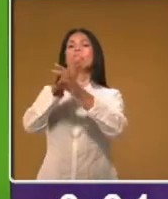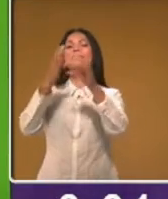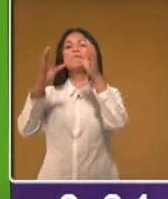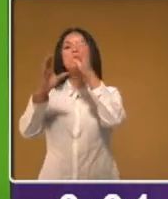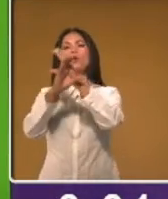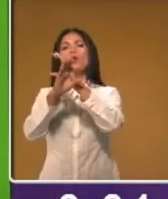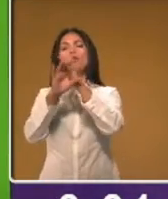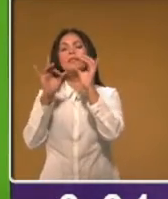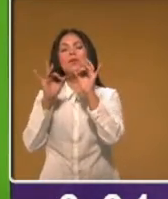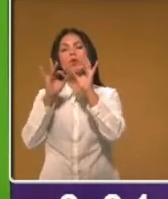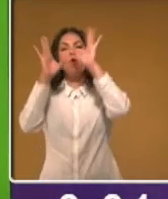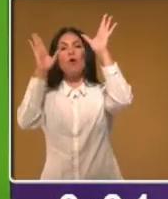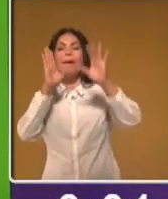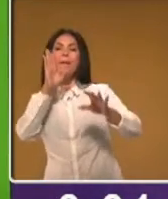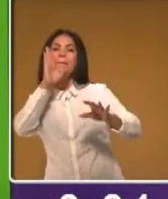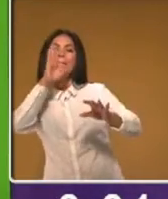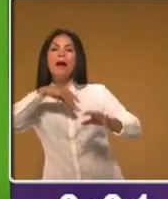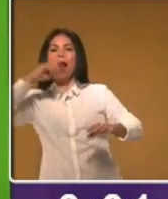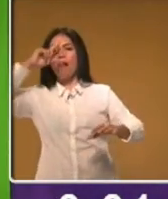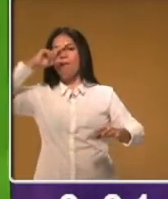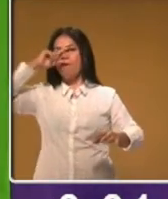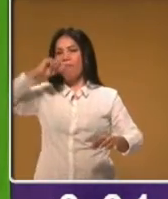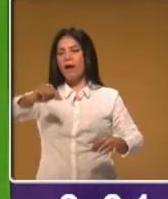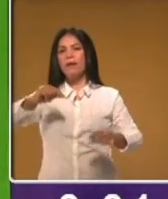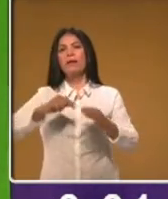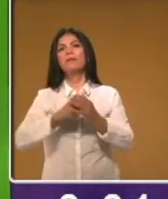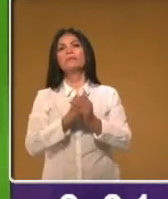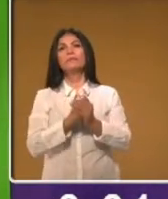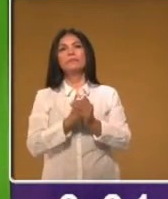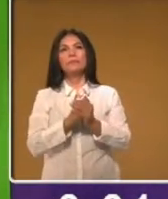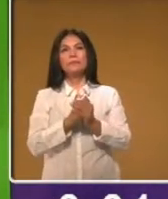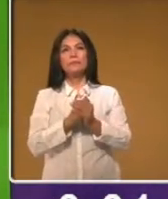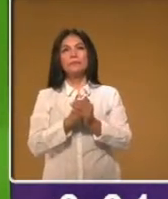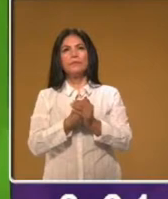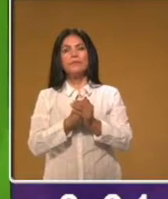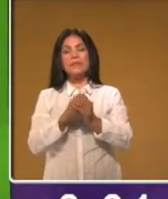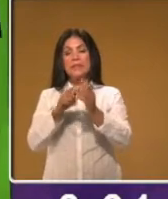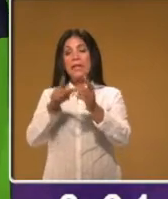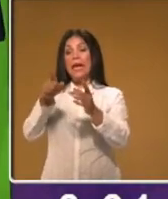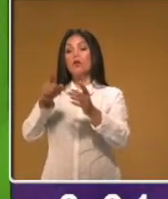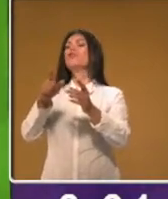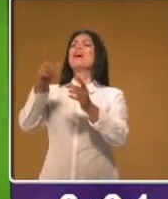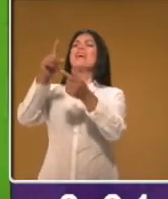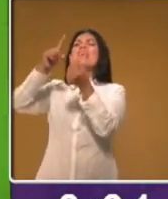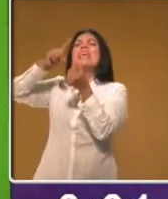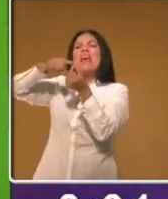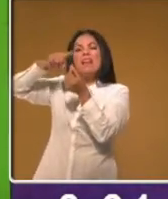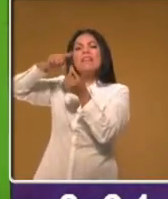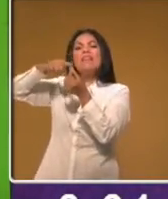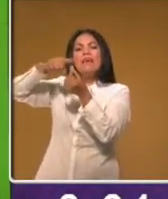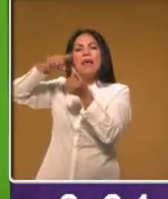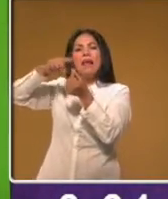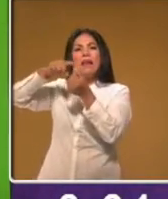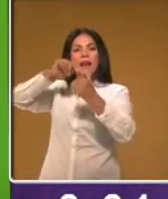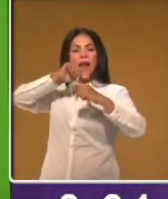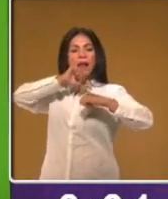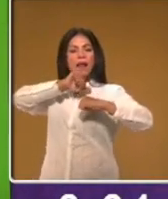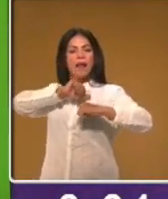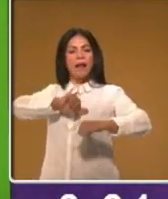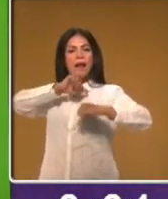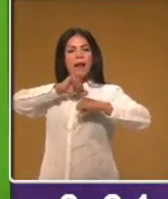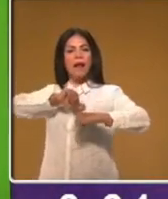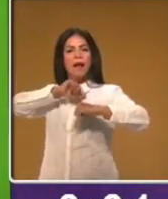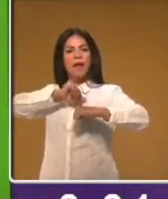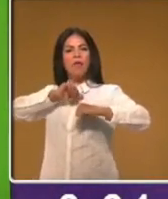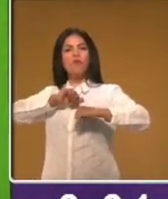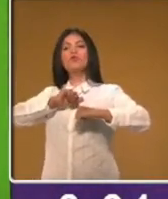you have to define the trouble, you have to define the problem to generate solutions. If I am the manager in the restaurant, for me,